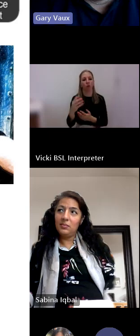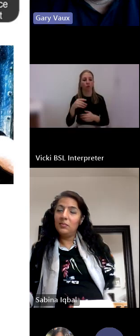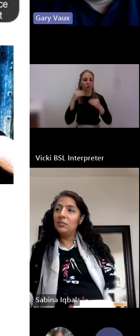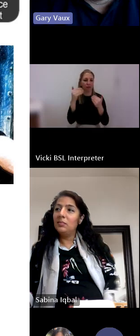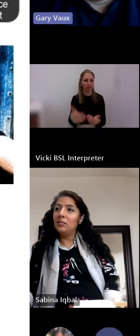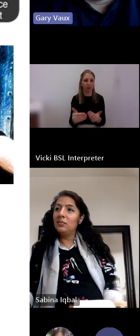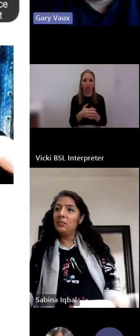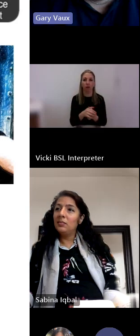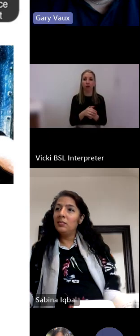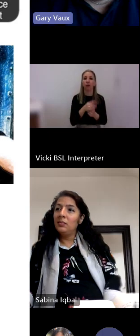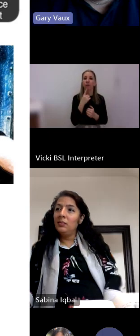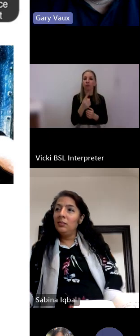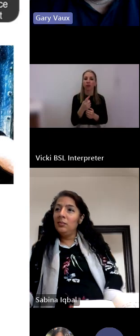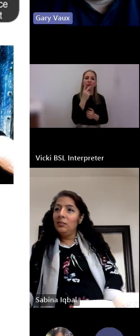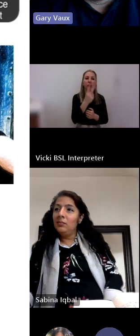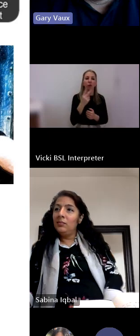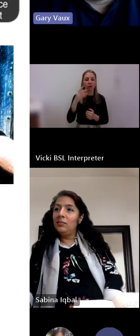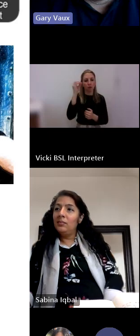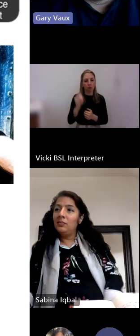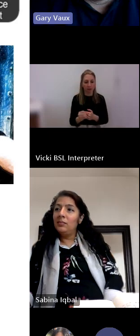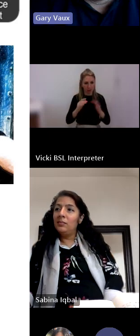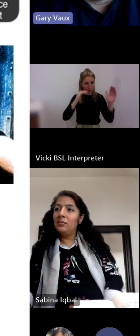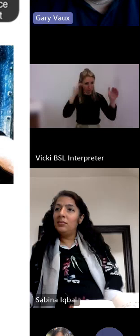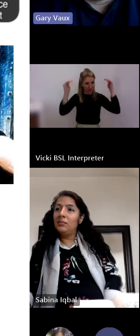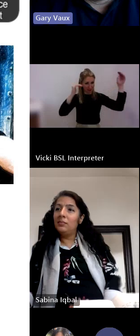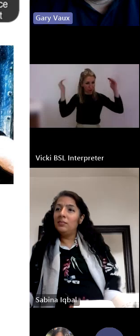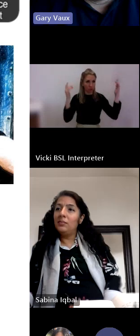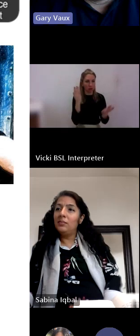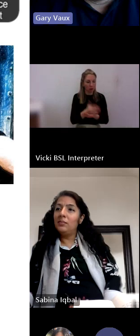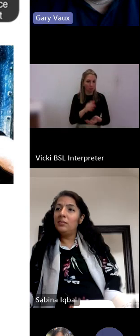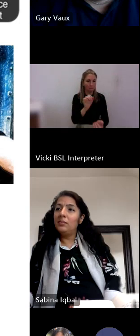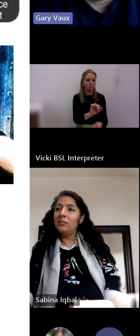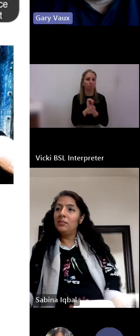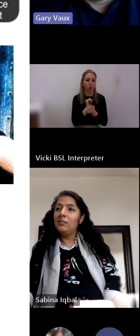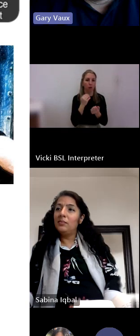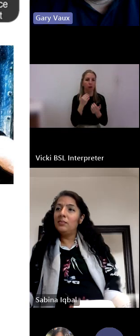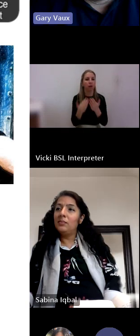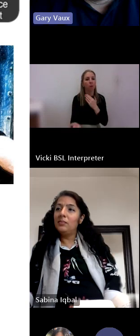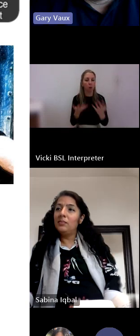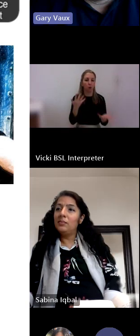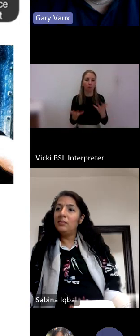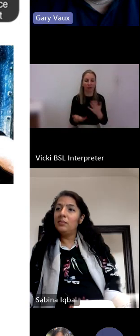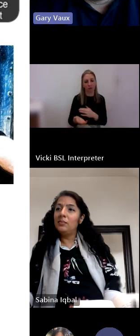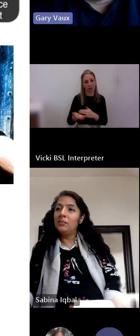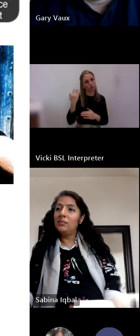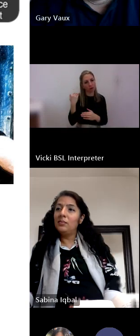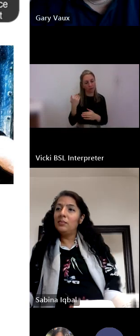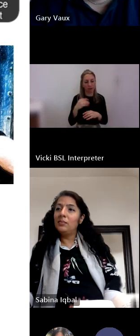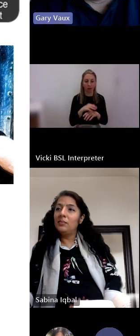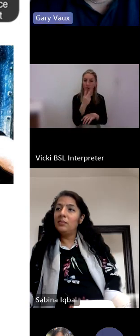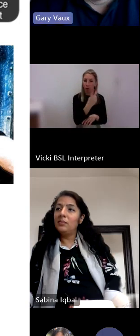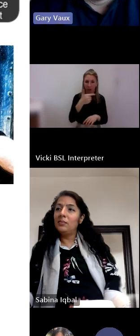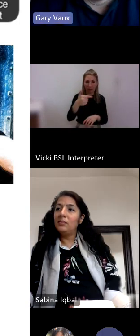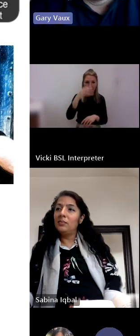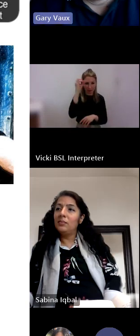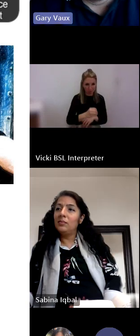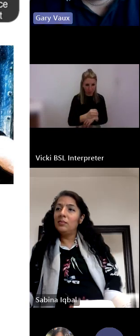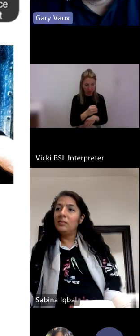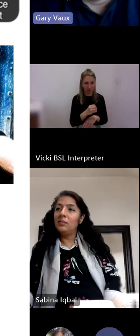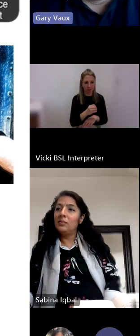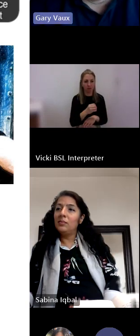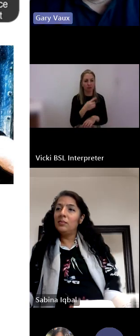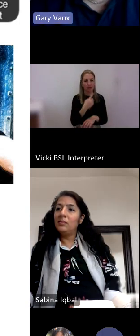22% of adults are now borrowing more than they used to do. 27% said